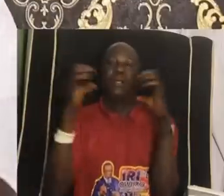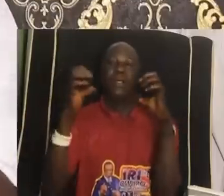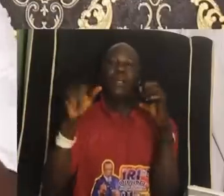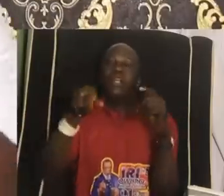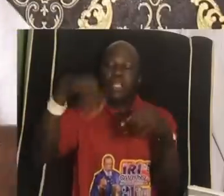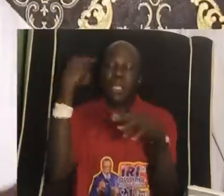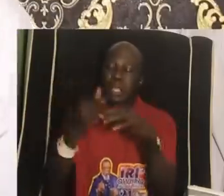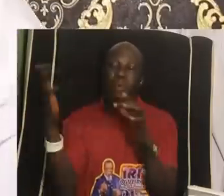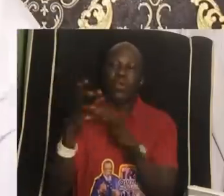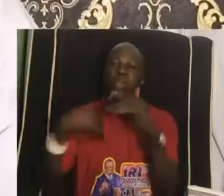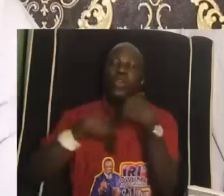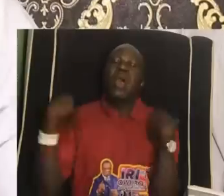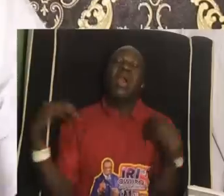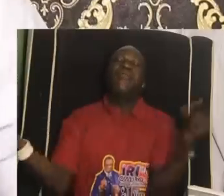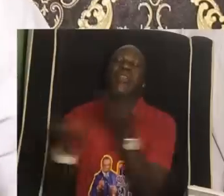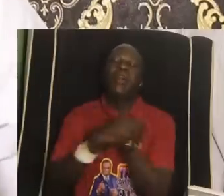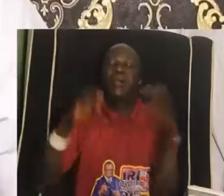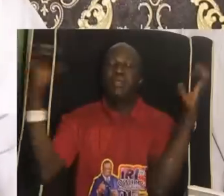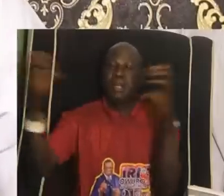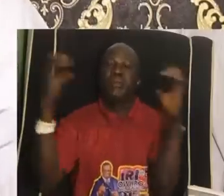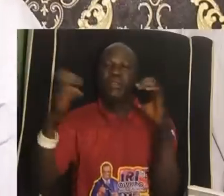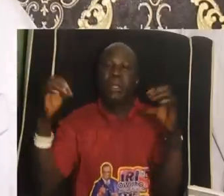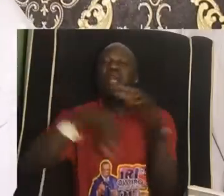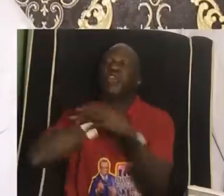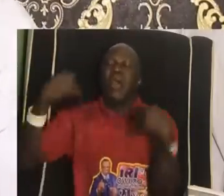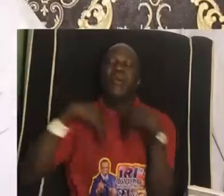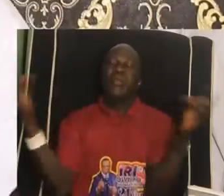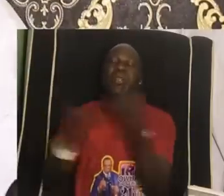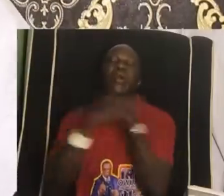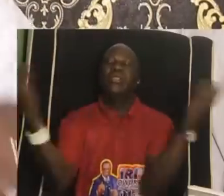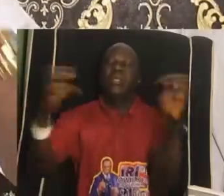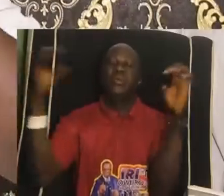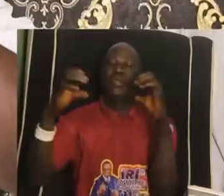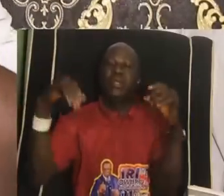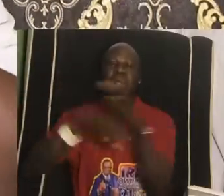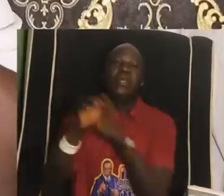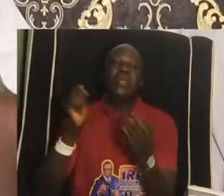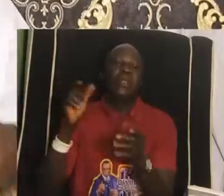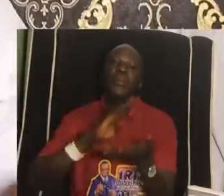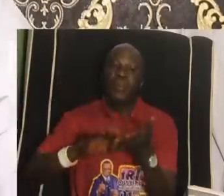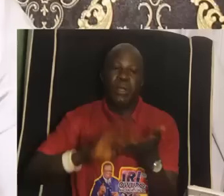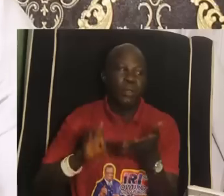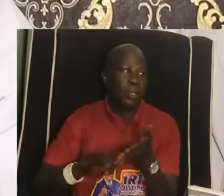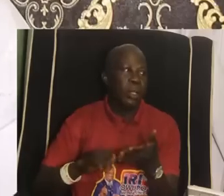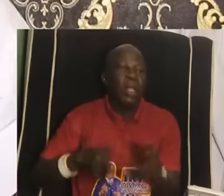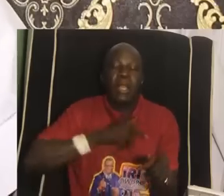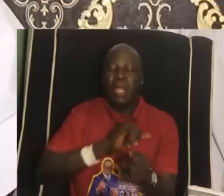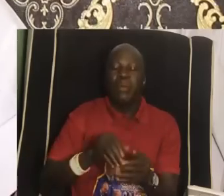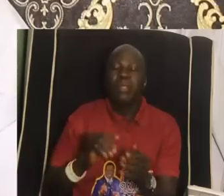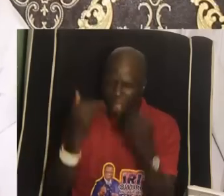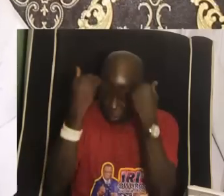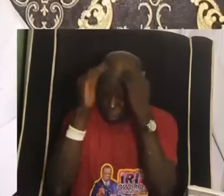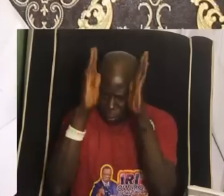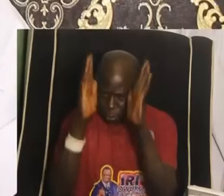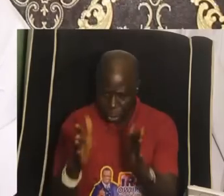yeah. You are calling it. One day of joy, yeah. One day of celebration. Let me